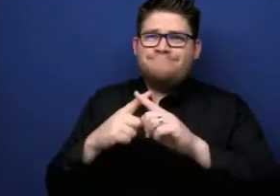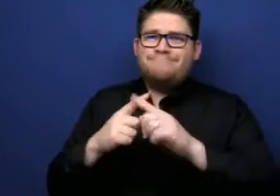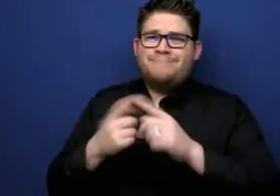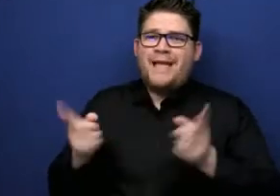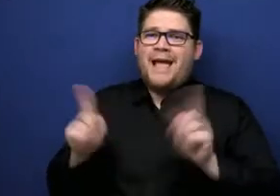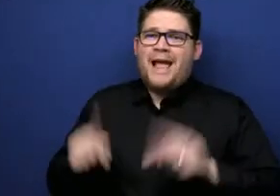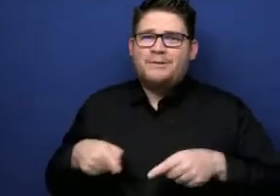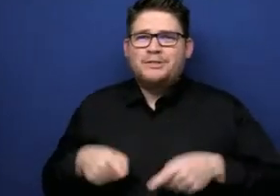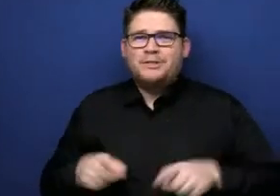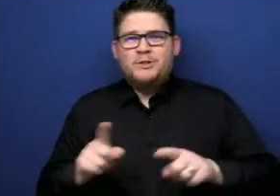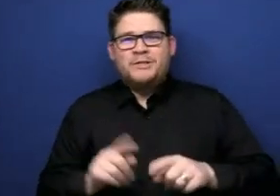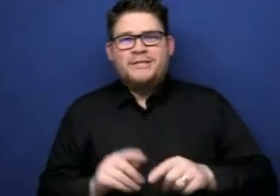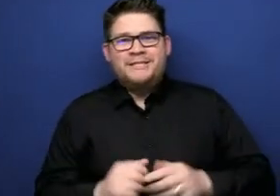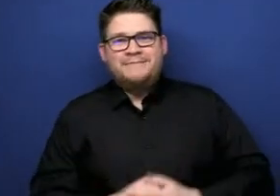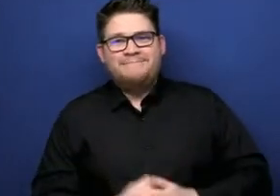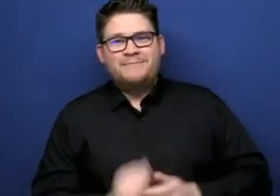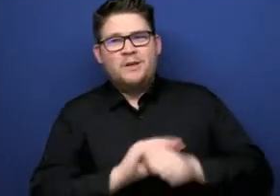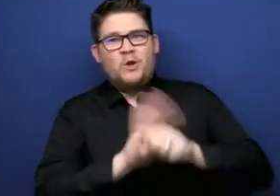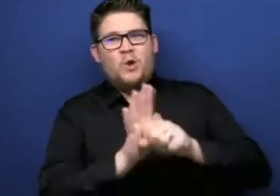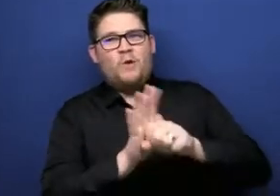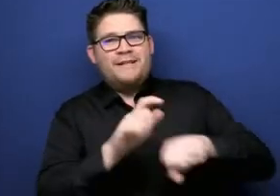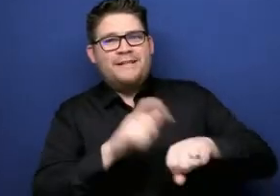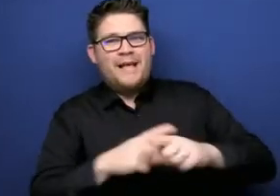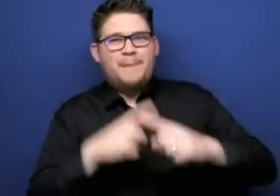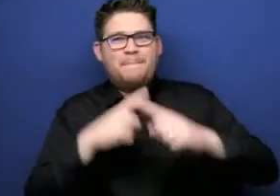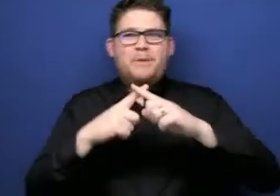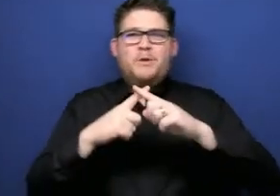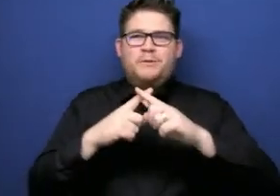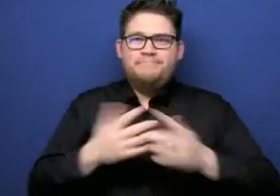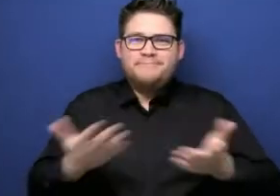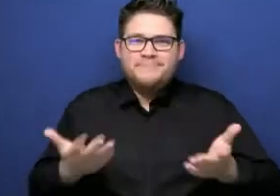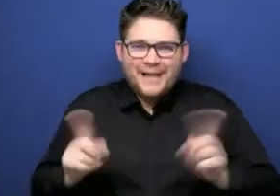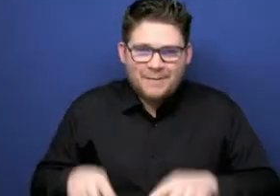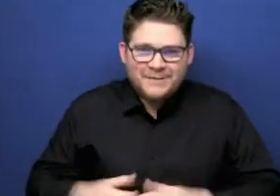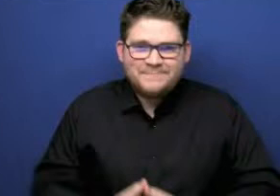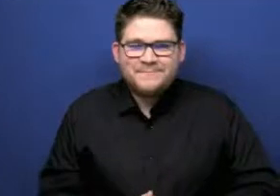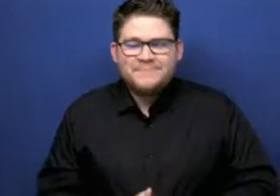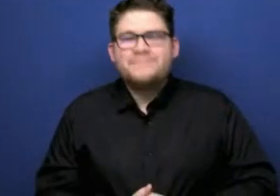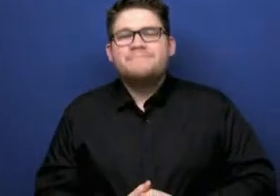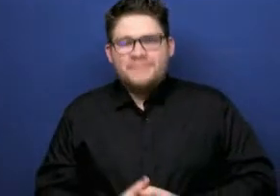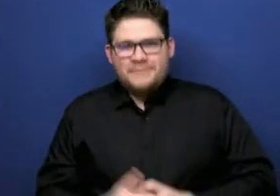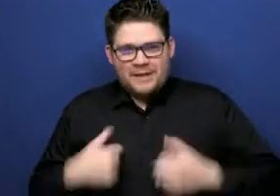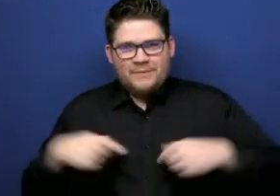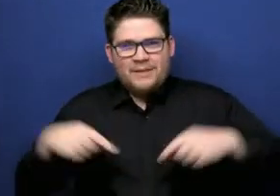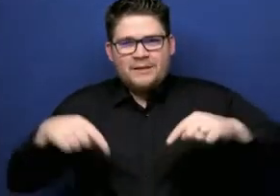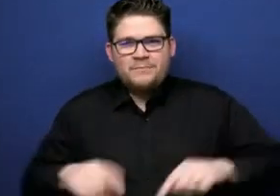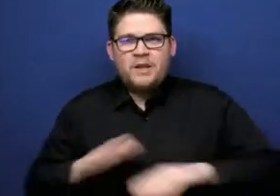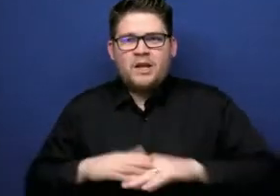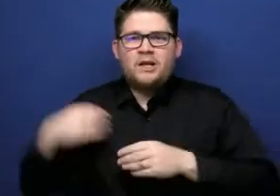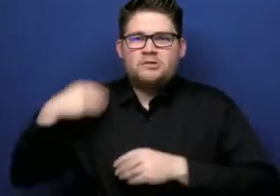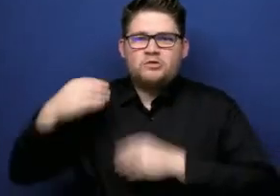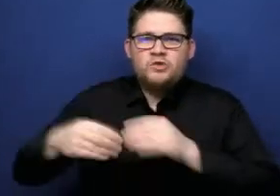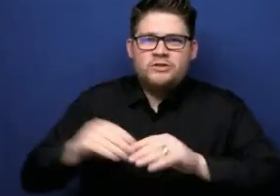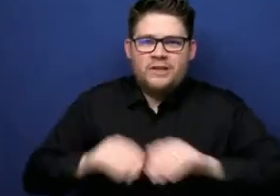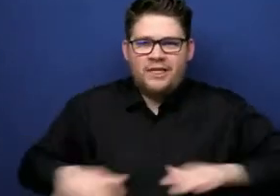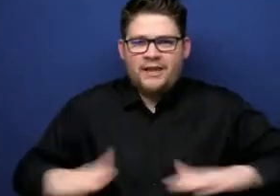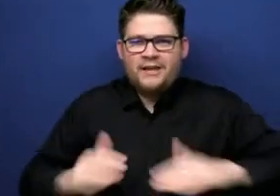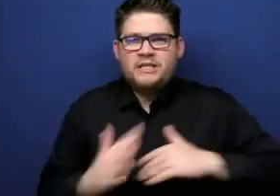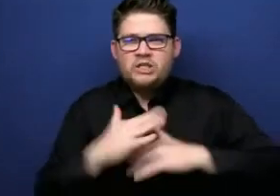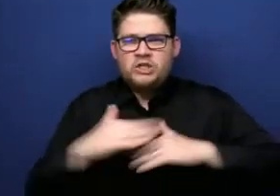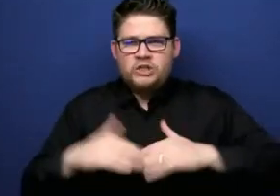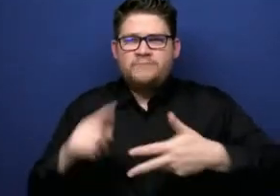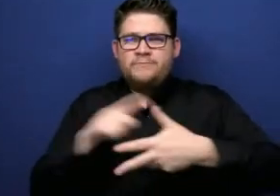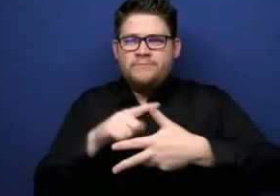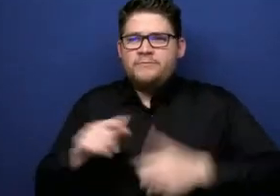this. As I said, and you didn't hear me, I am coming to you from the traditional territory of the Lekwungen-speaking people, the Esquimalt and